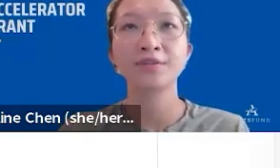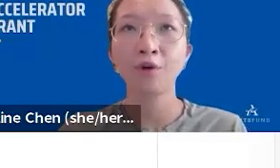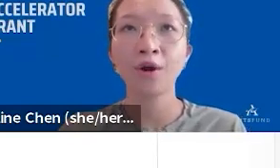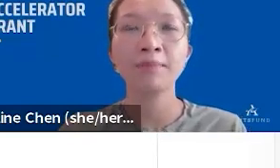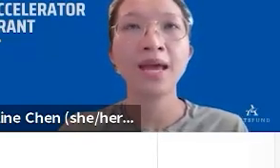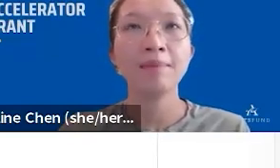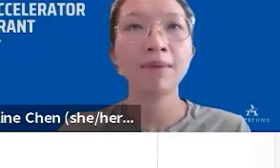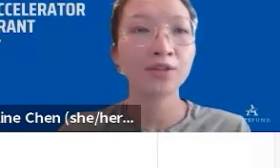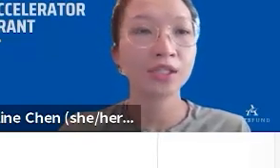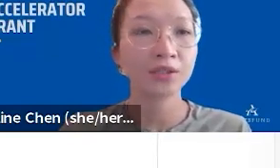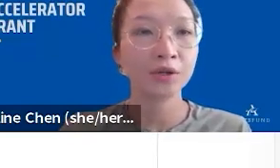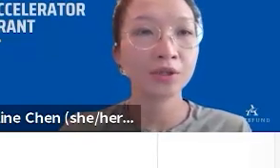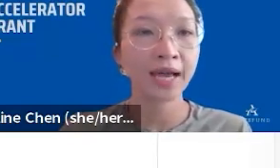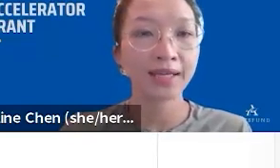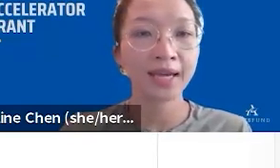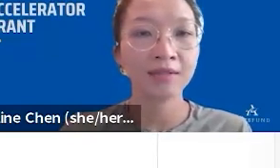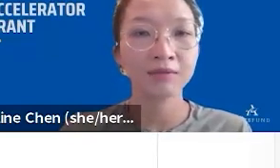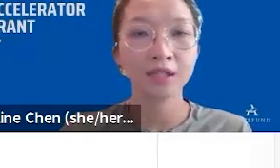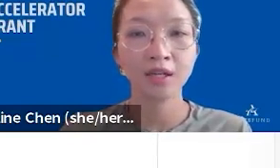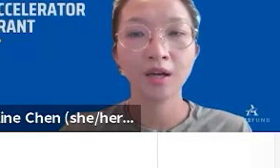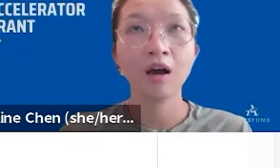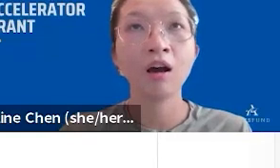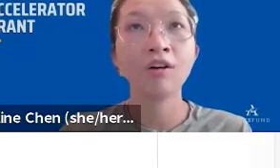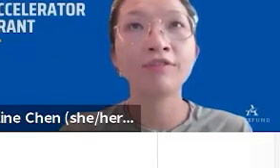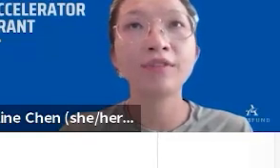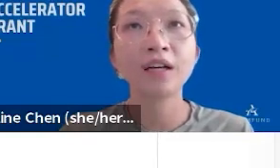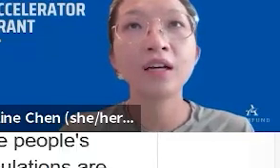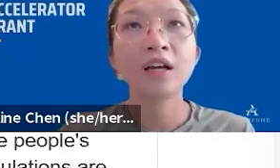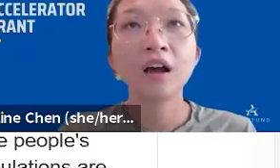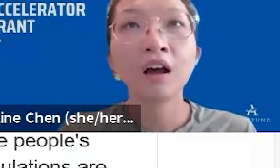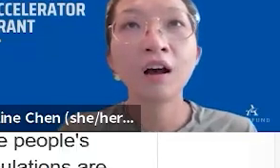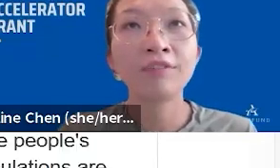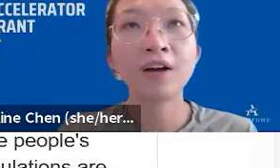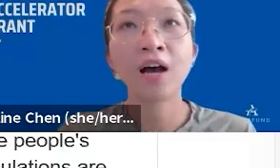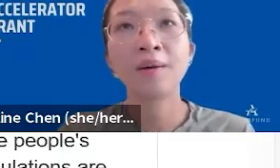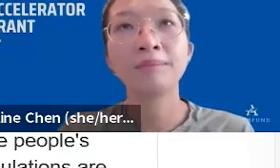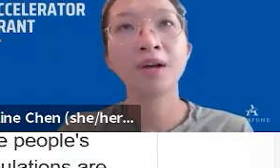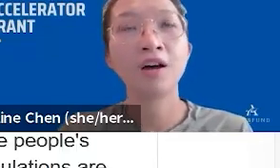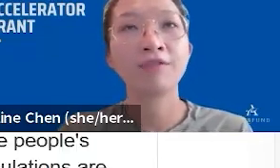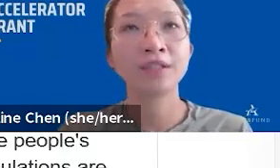of this form match the total headcount of